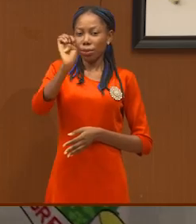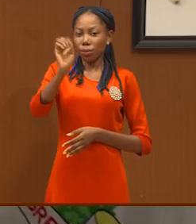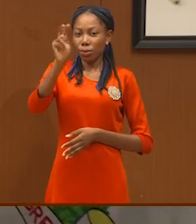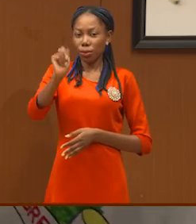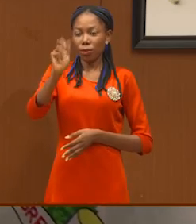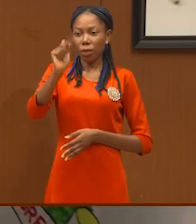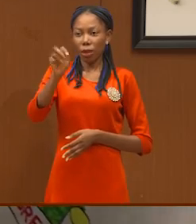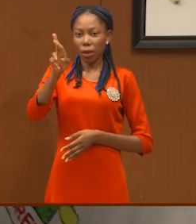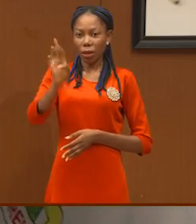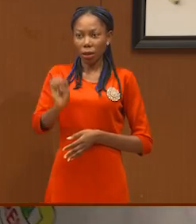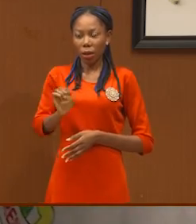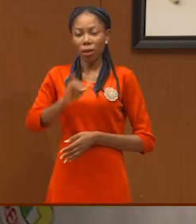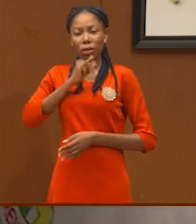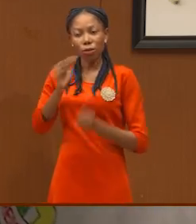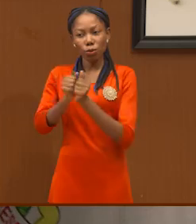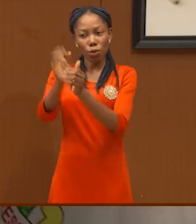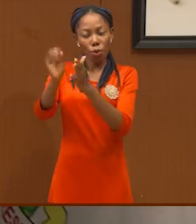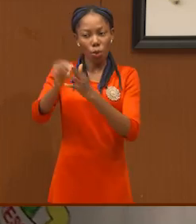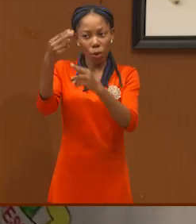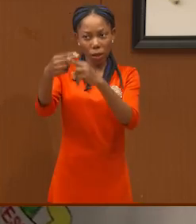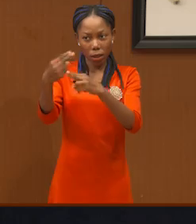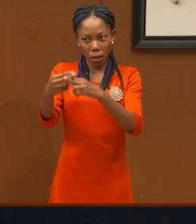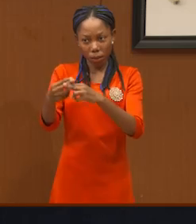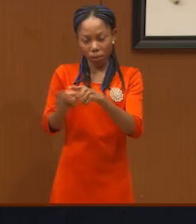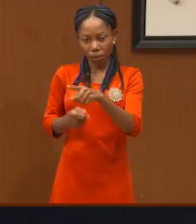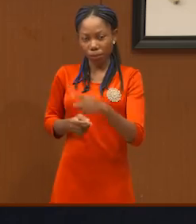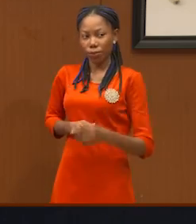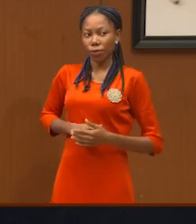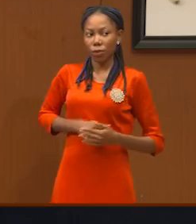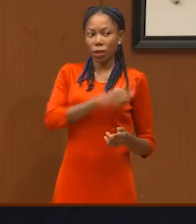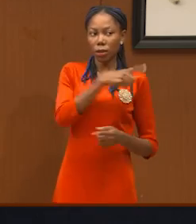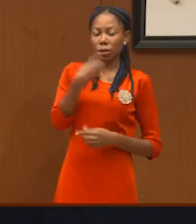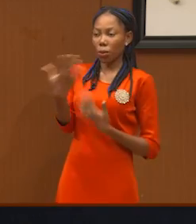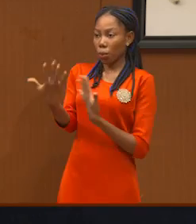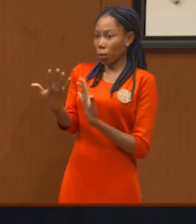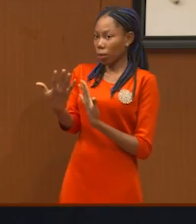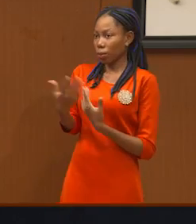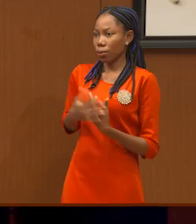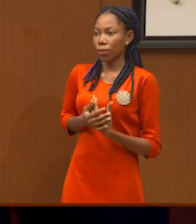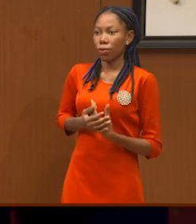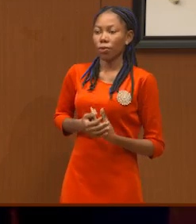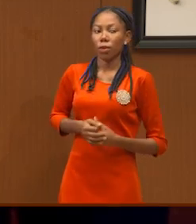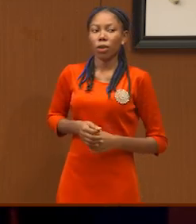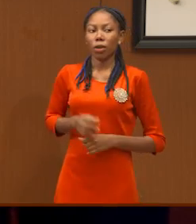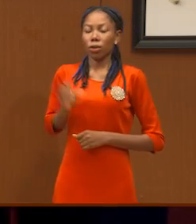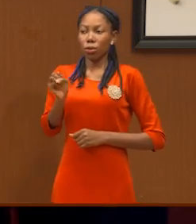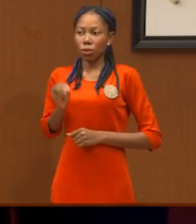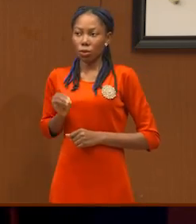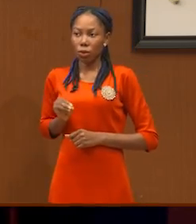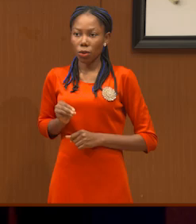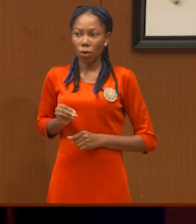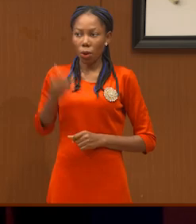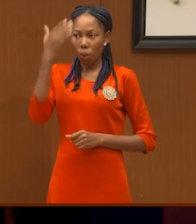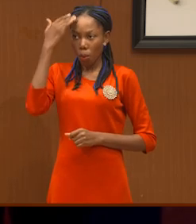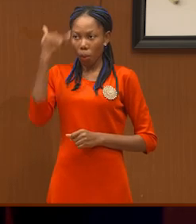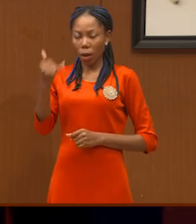whose name is Man. it? His name. In your name. Yes. Man, can you just... Let him round up. You still have And you can't move it out. Yeah. Because it's